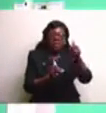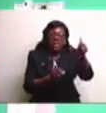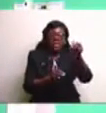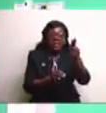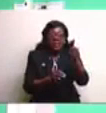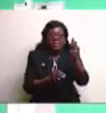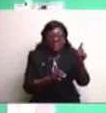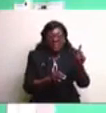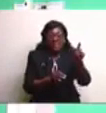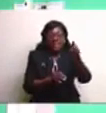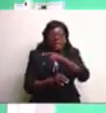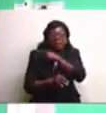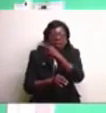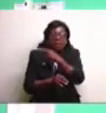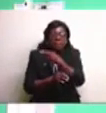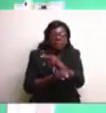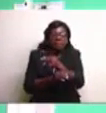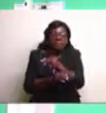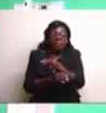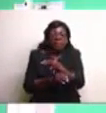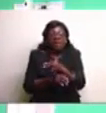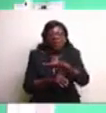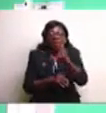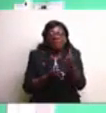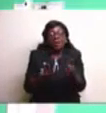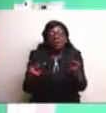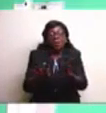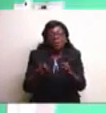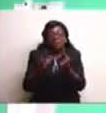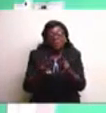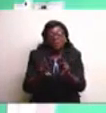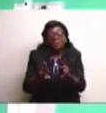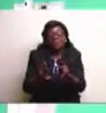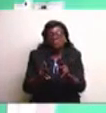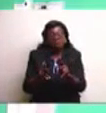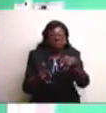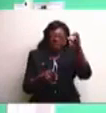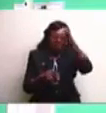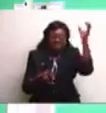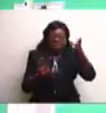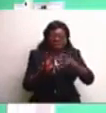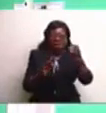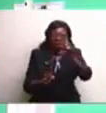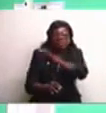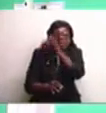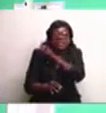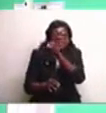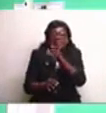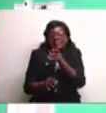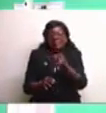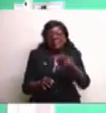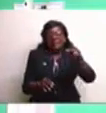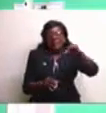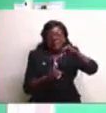Lachlan Thompson, who was the first commissioner of police in independent Bahamas, Purvis Bain, and